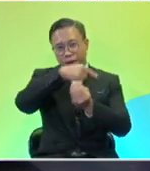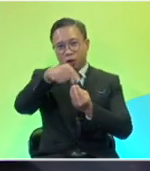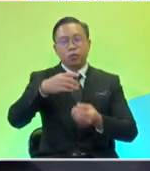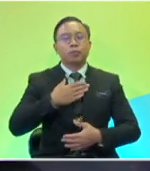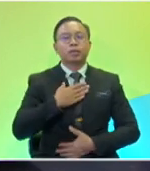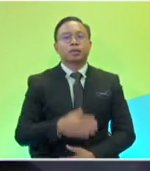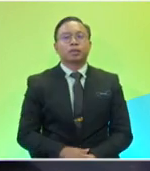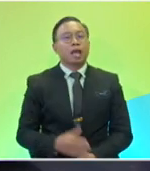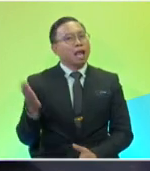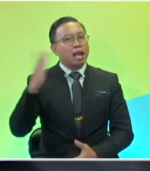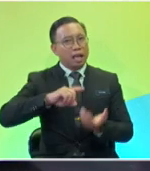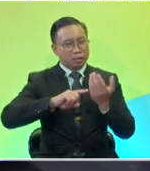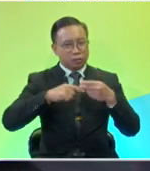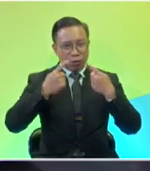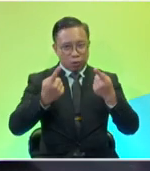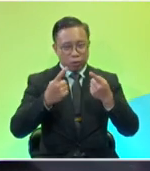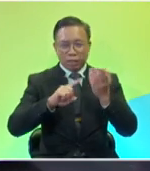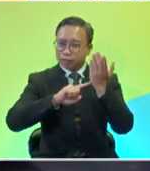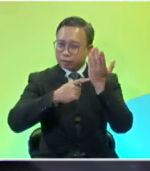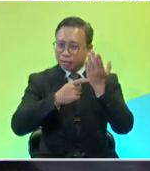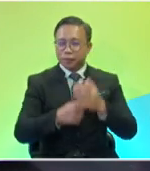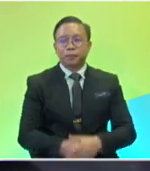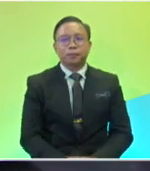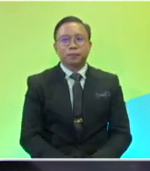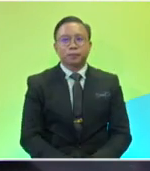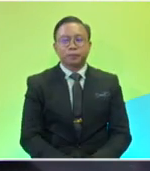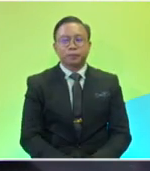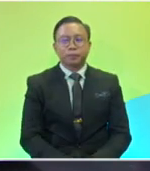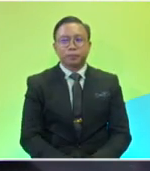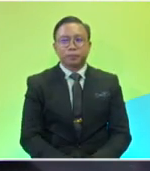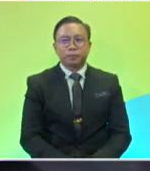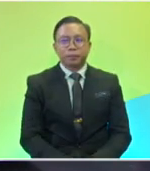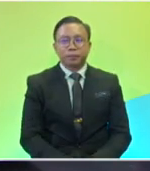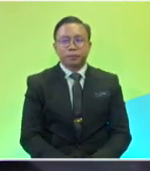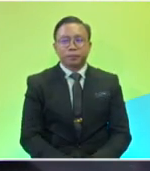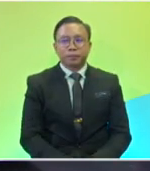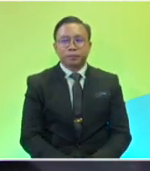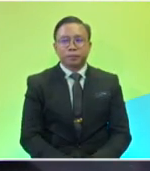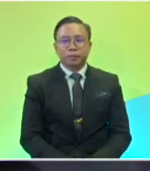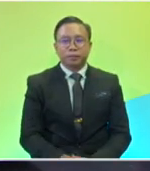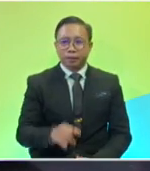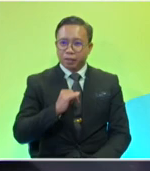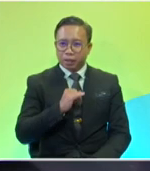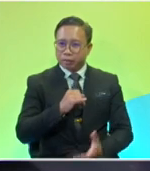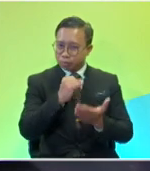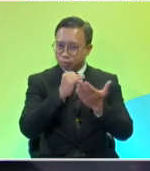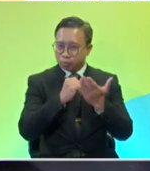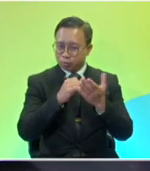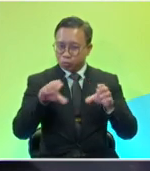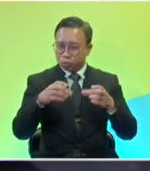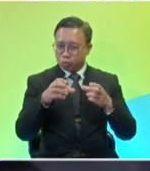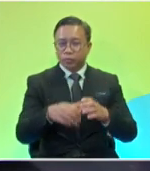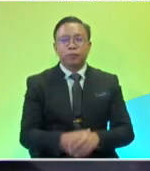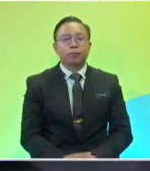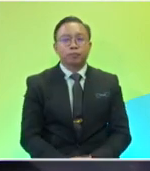Right. So Teacher, let's go. I'm excited. Let's start the game. So who's gonna draw first? I let you draw first. I draw first, okay?